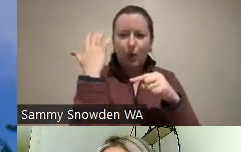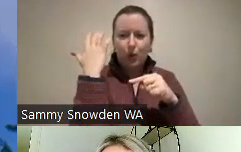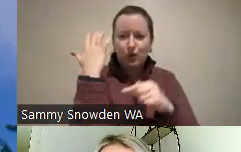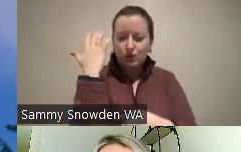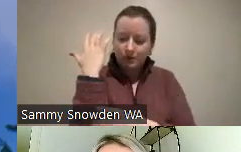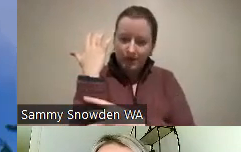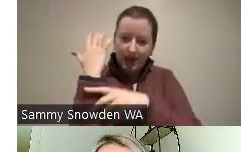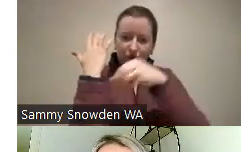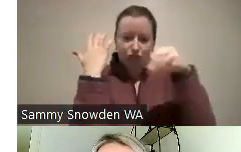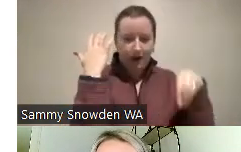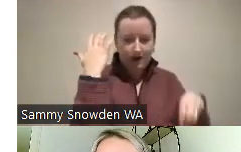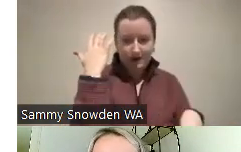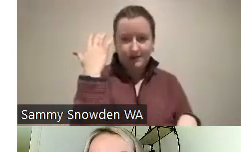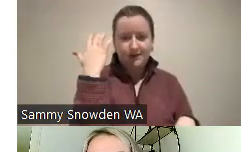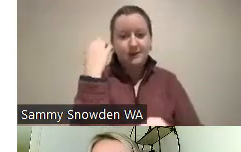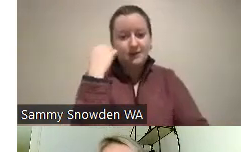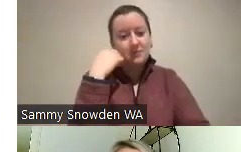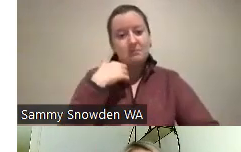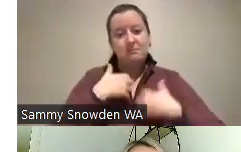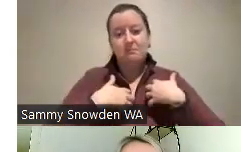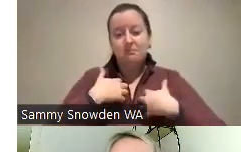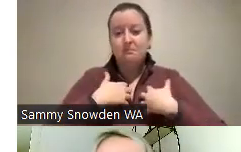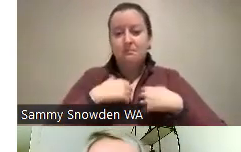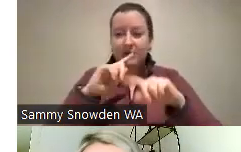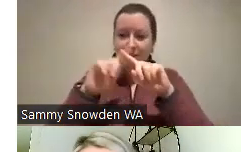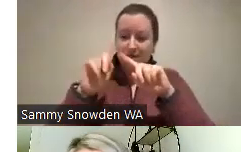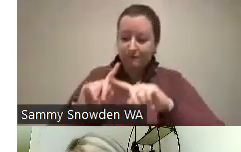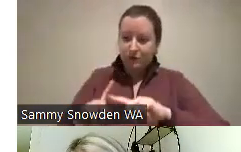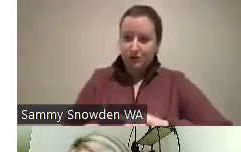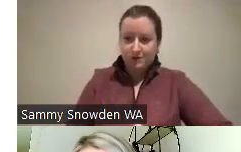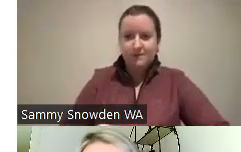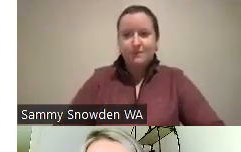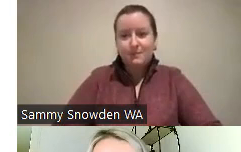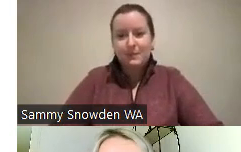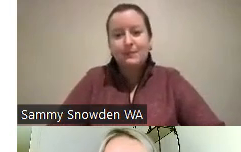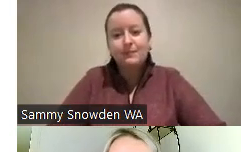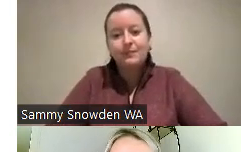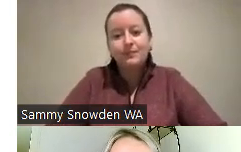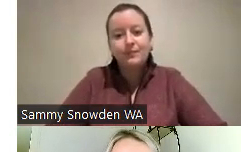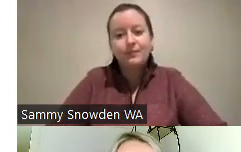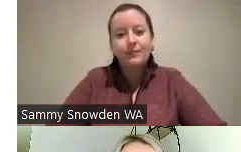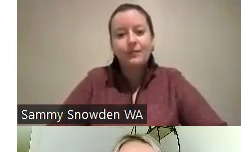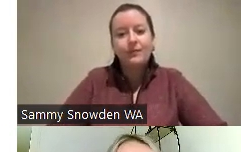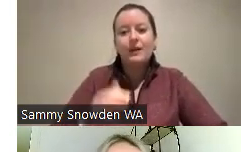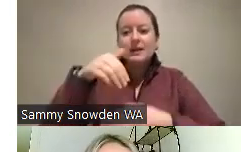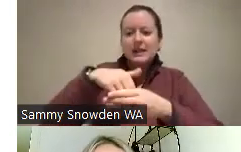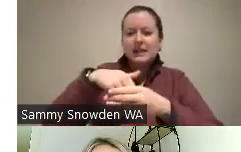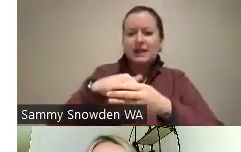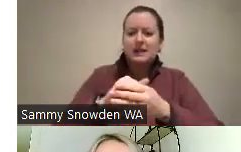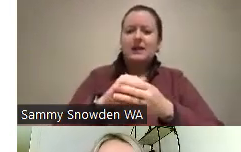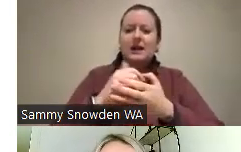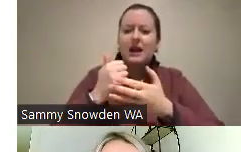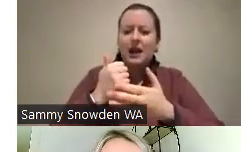tree. So very interesting. But just a little bit more about what's in the balance oil and how it can help us.